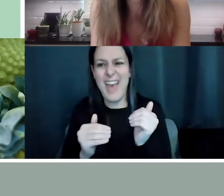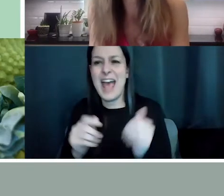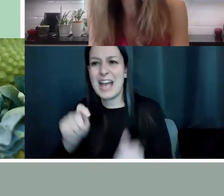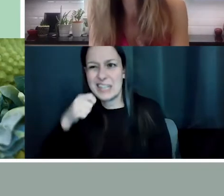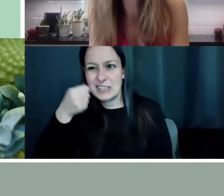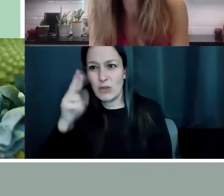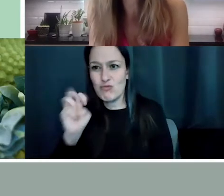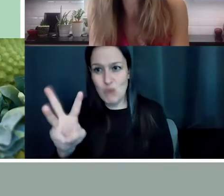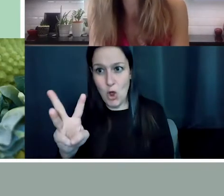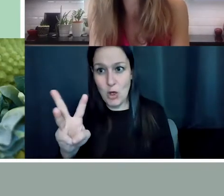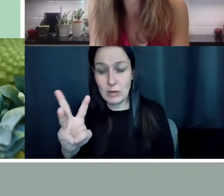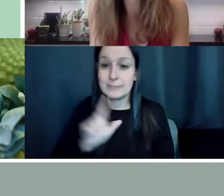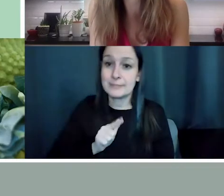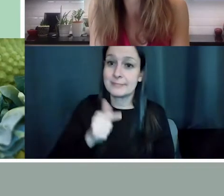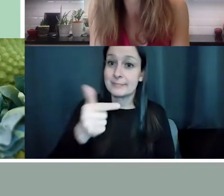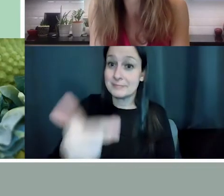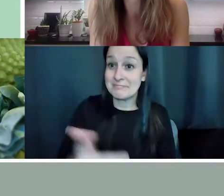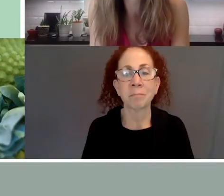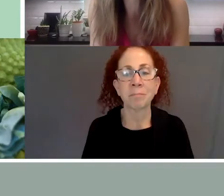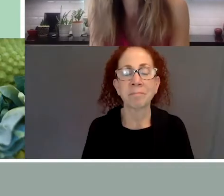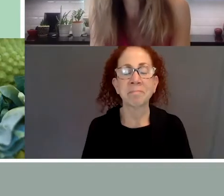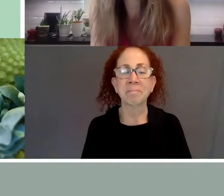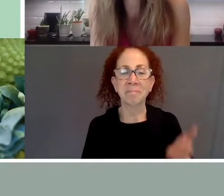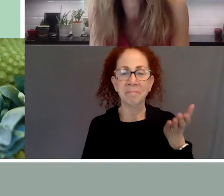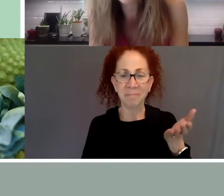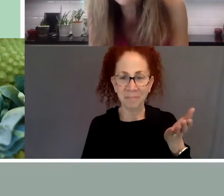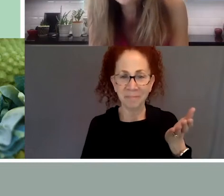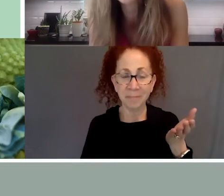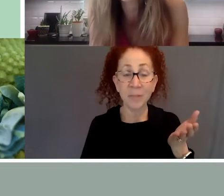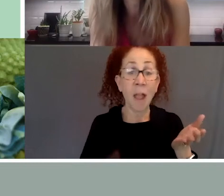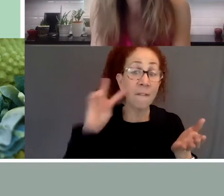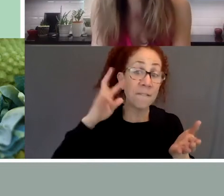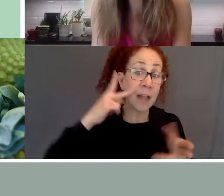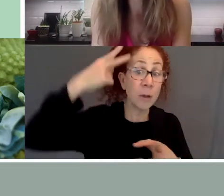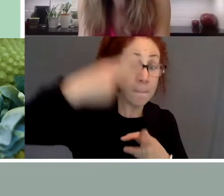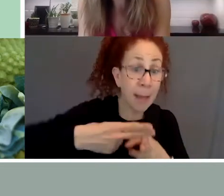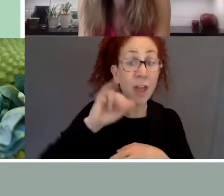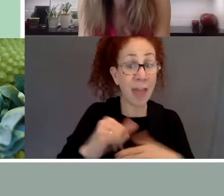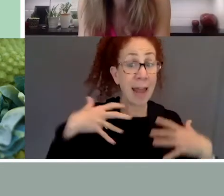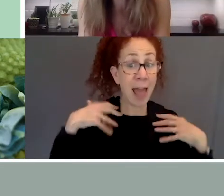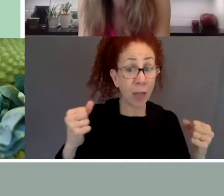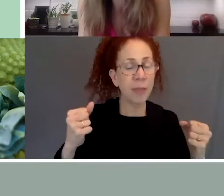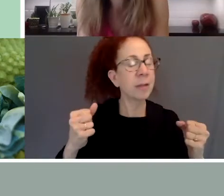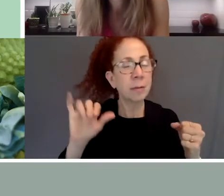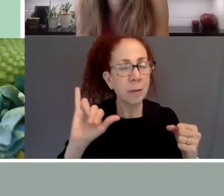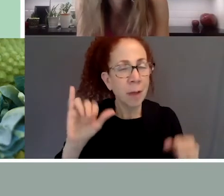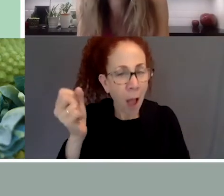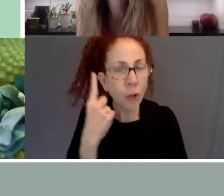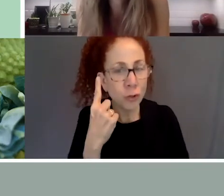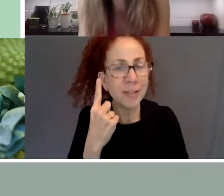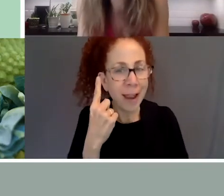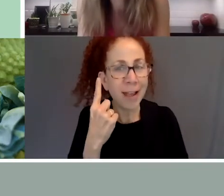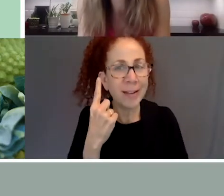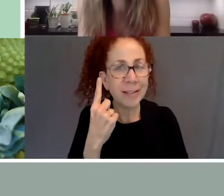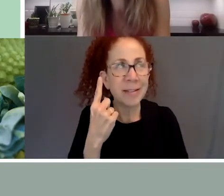So just because a veggie is, you know, talked about as being healthy, keep in mind that there's like